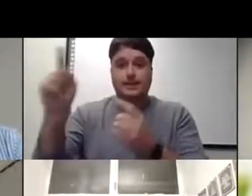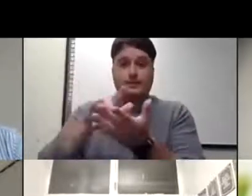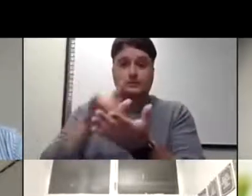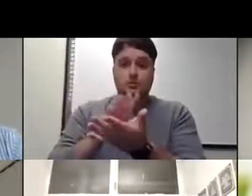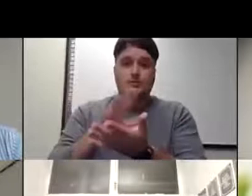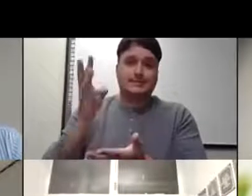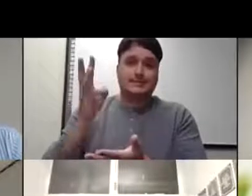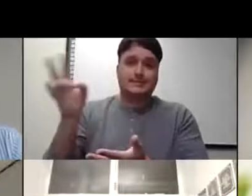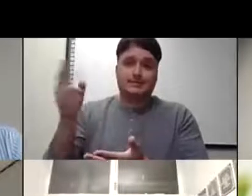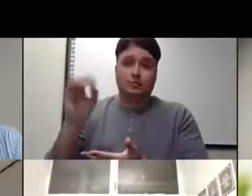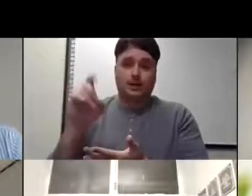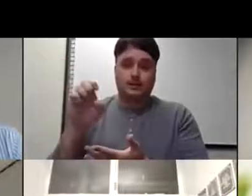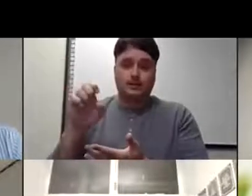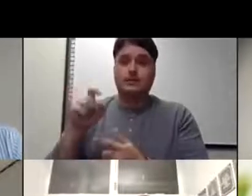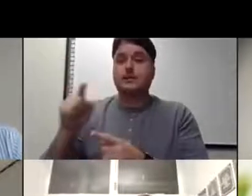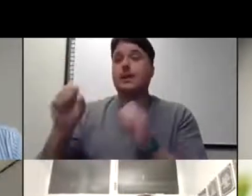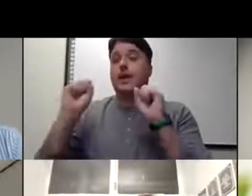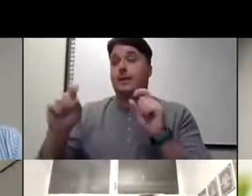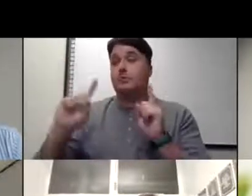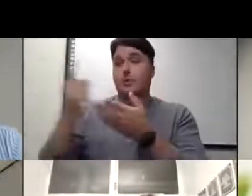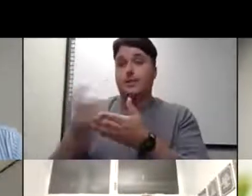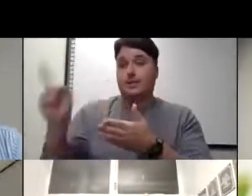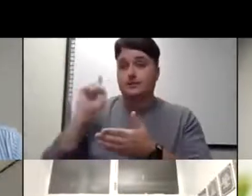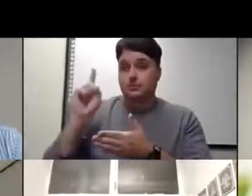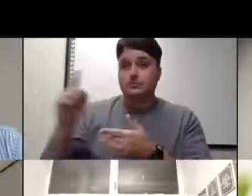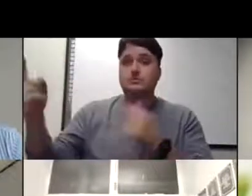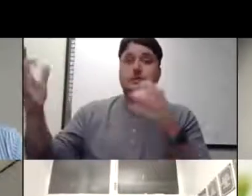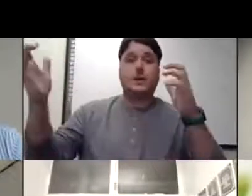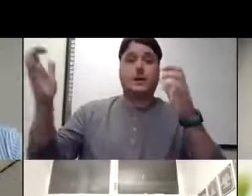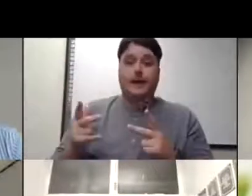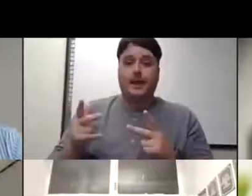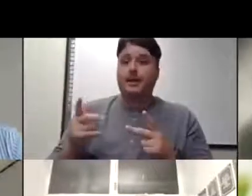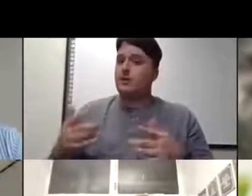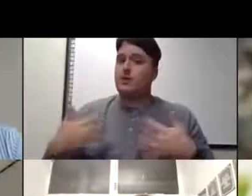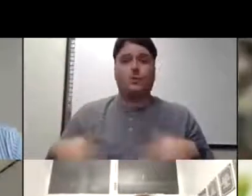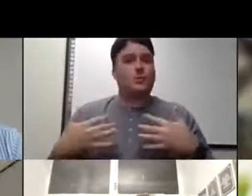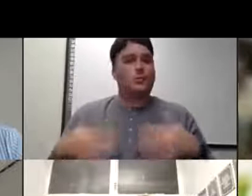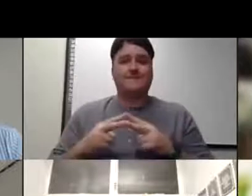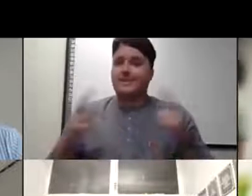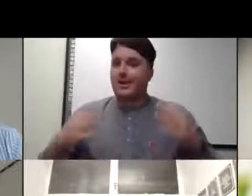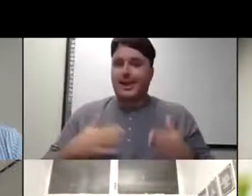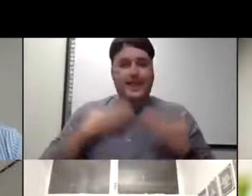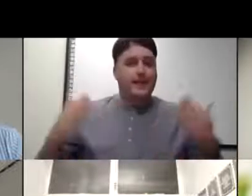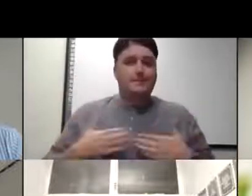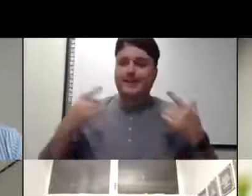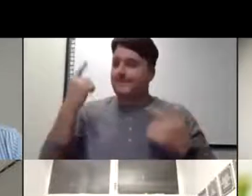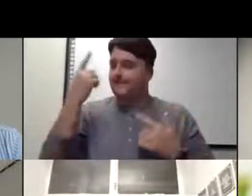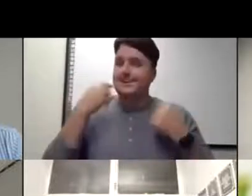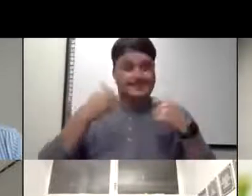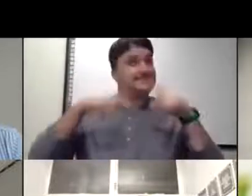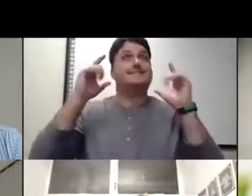7th graders were able to go last week, and they have come back just very happy little